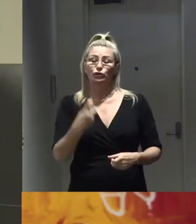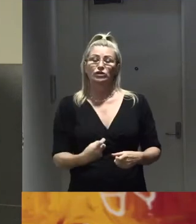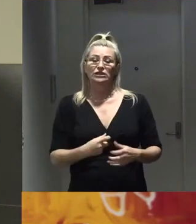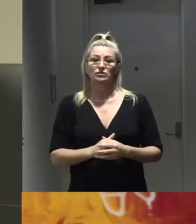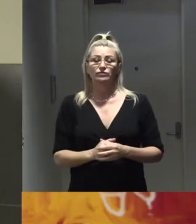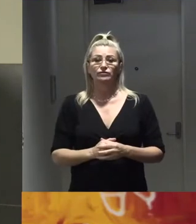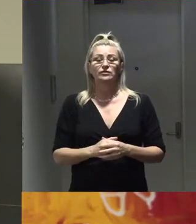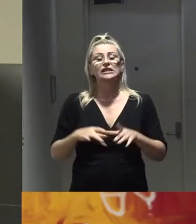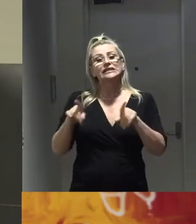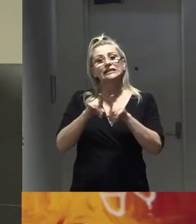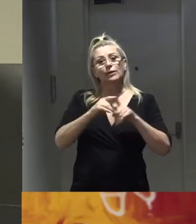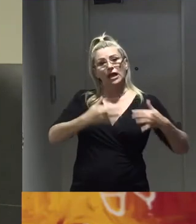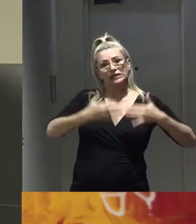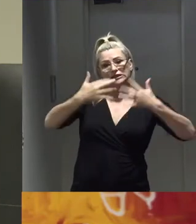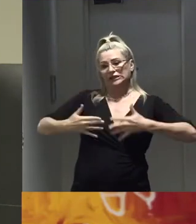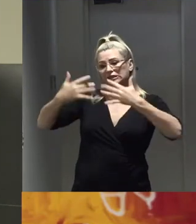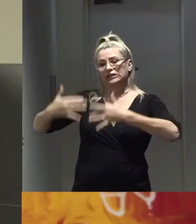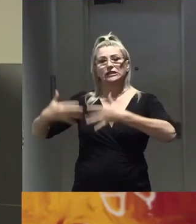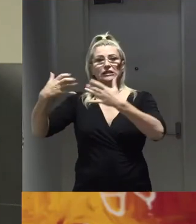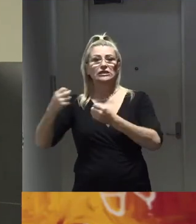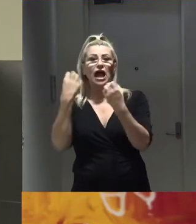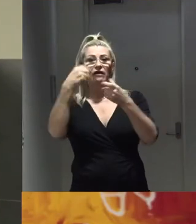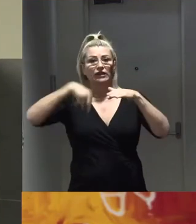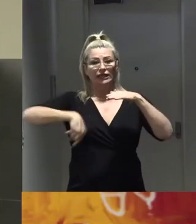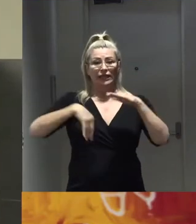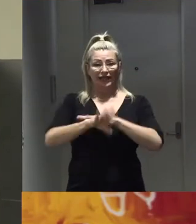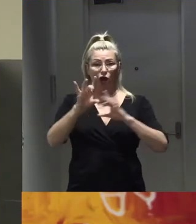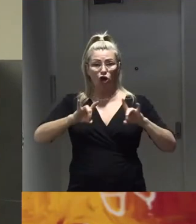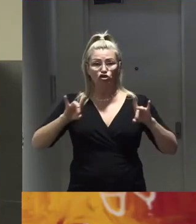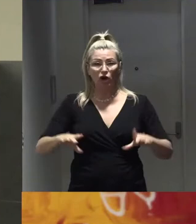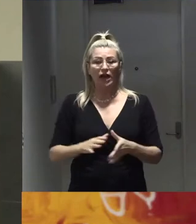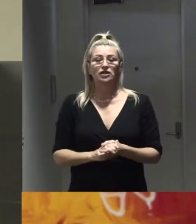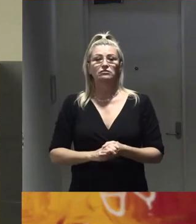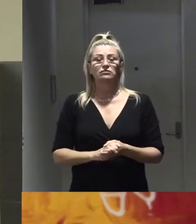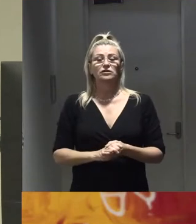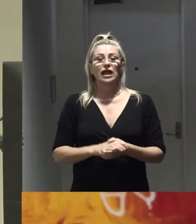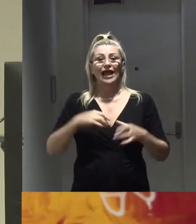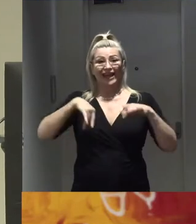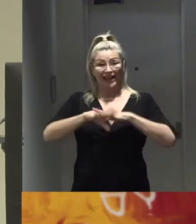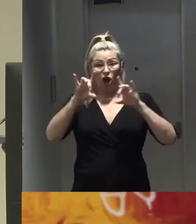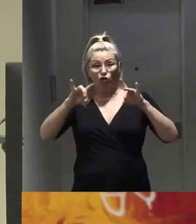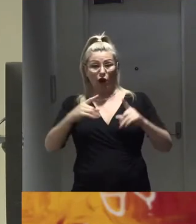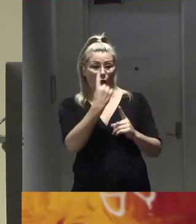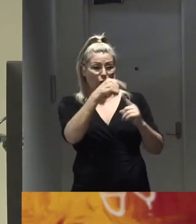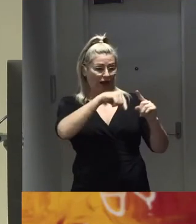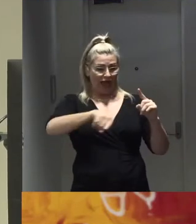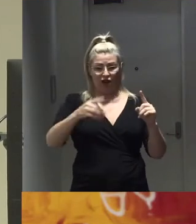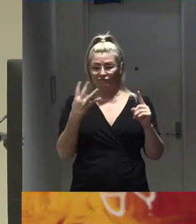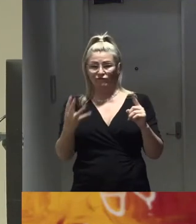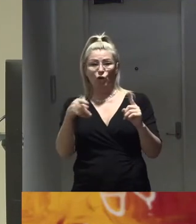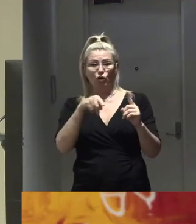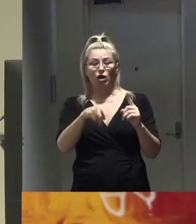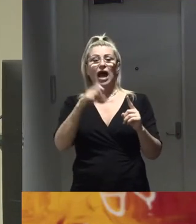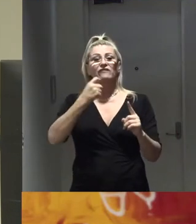Similar statistics were also reported here in Australia, with one in four Australians experiencing a